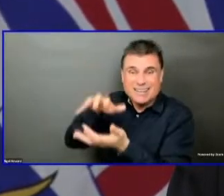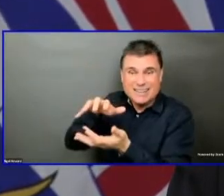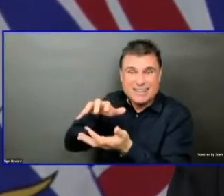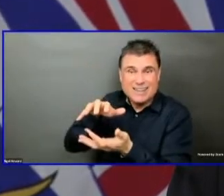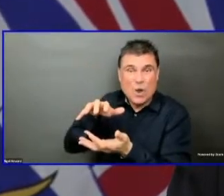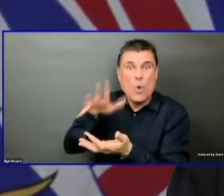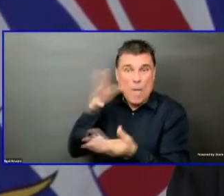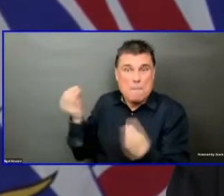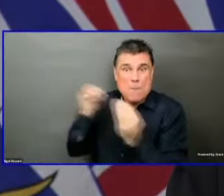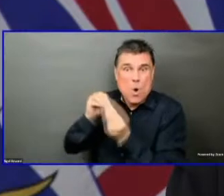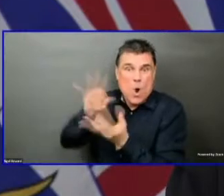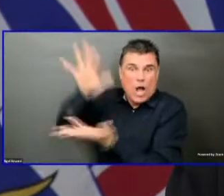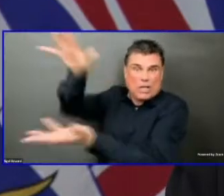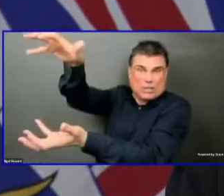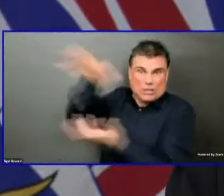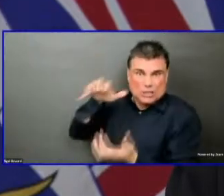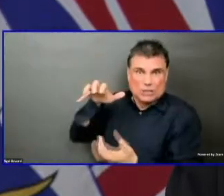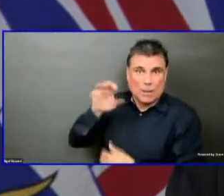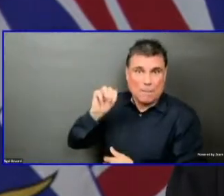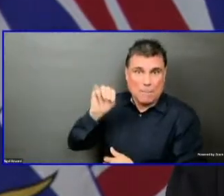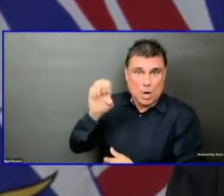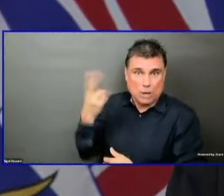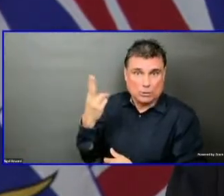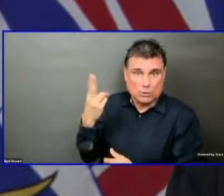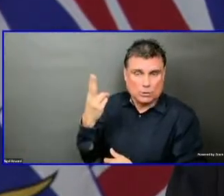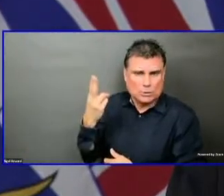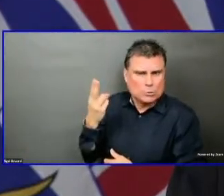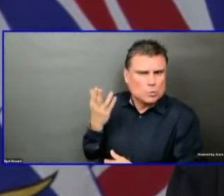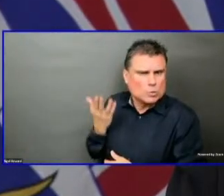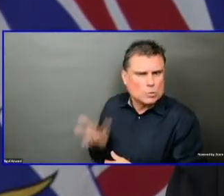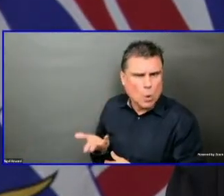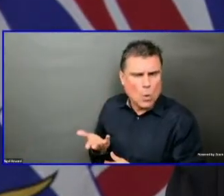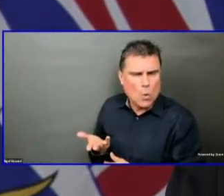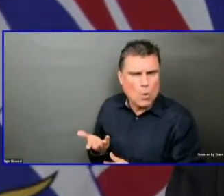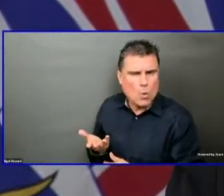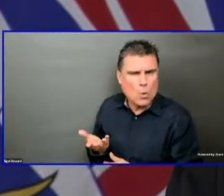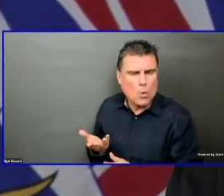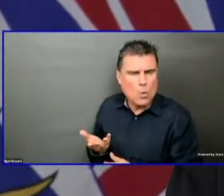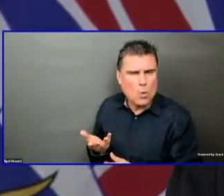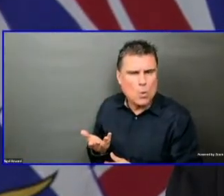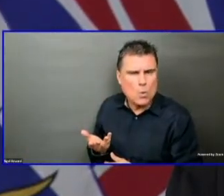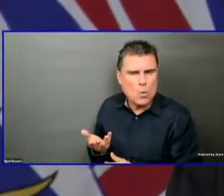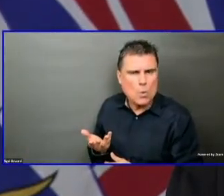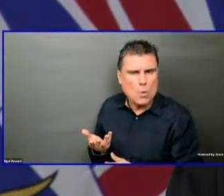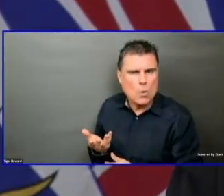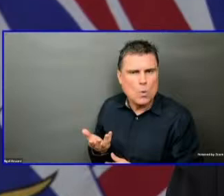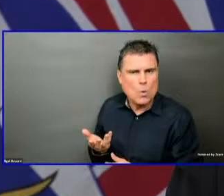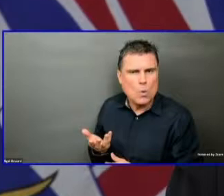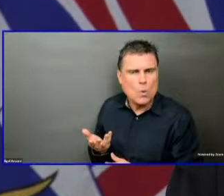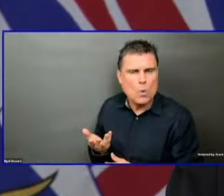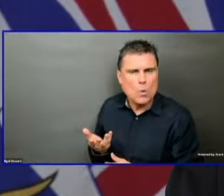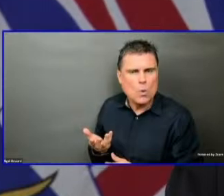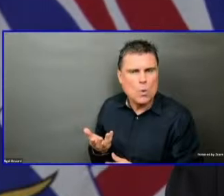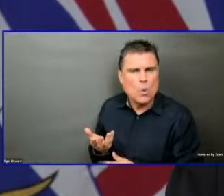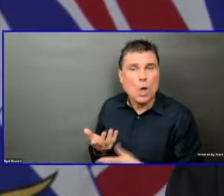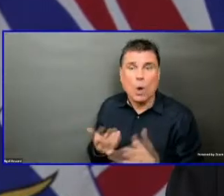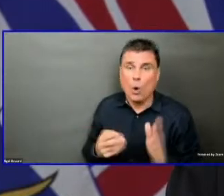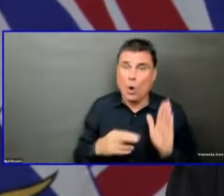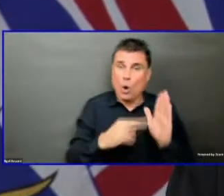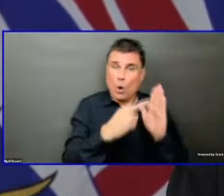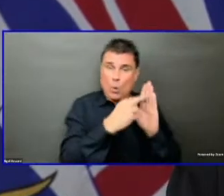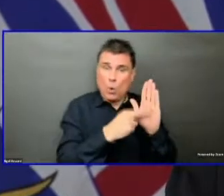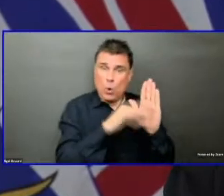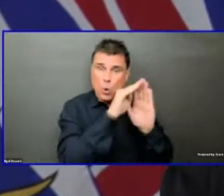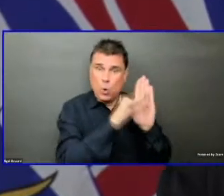concern is that in terms of starting to slowly ease these restrictions, and what do you need to see there? Yeah,